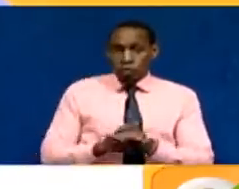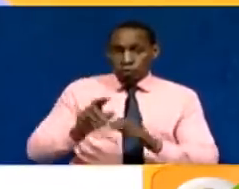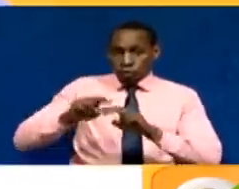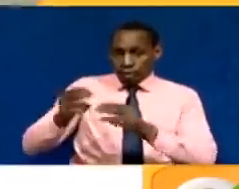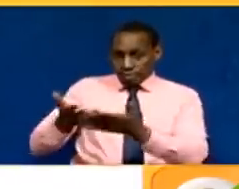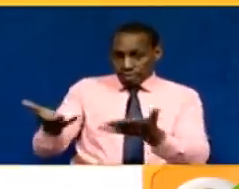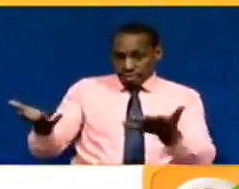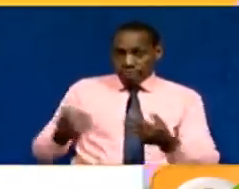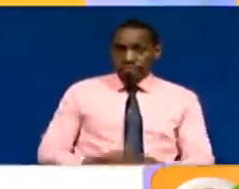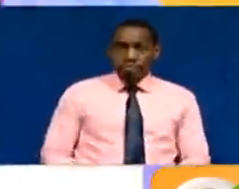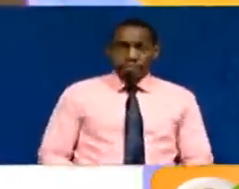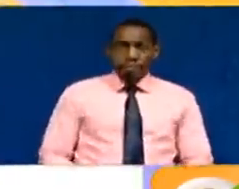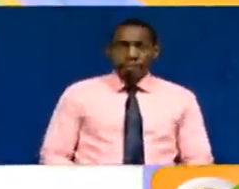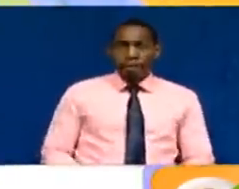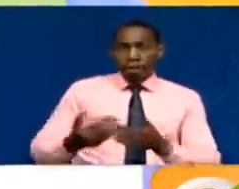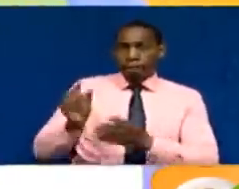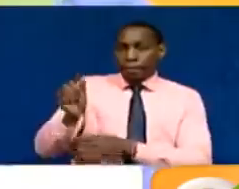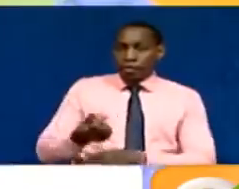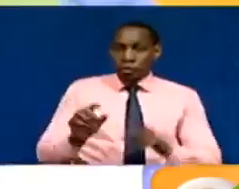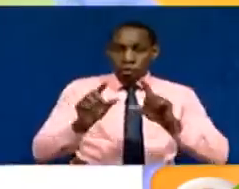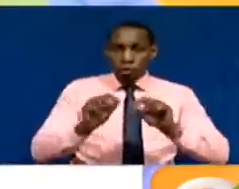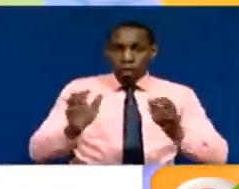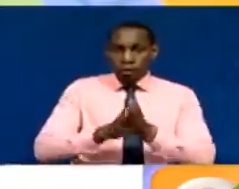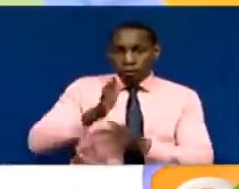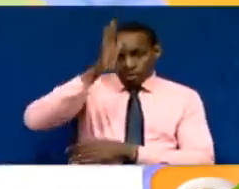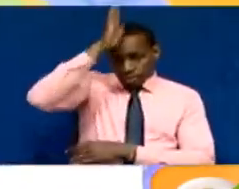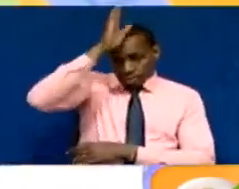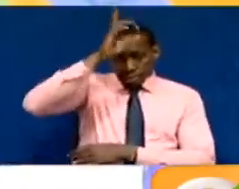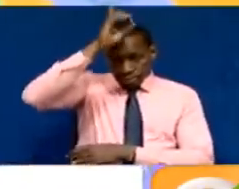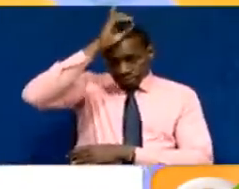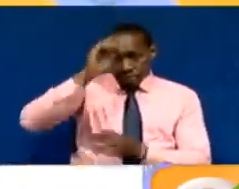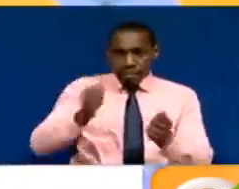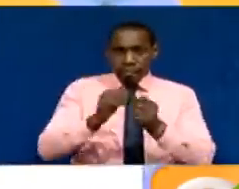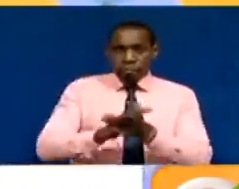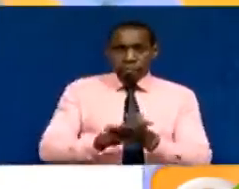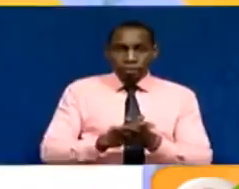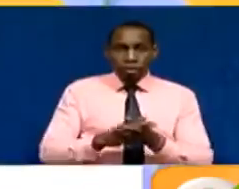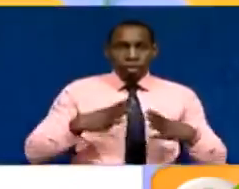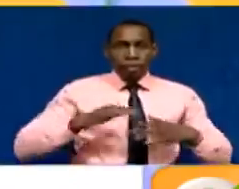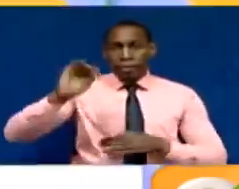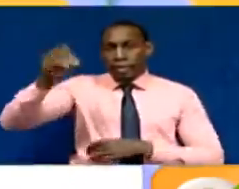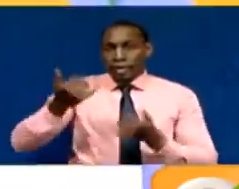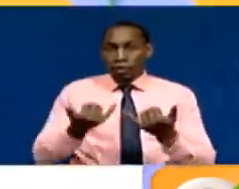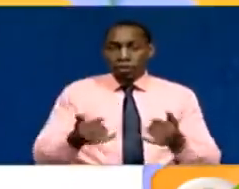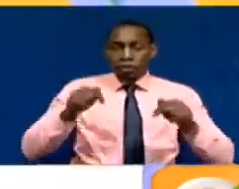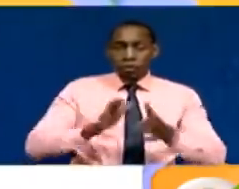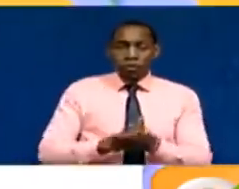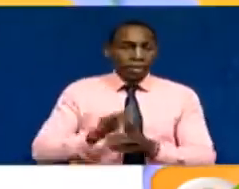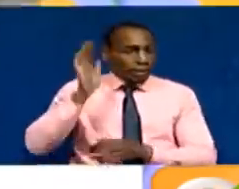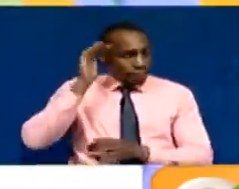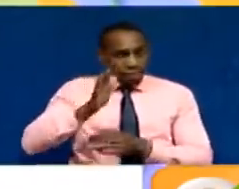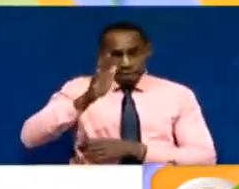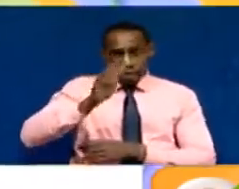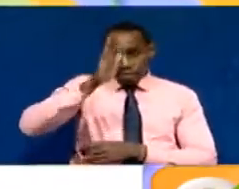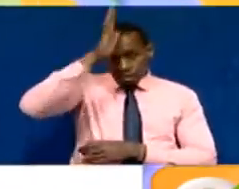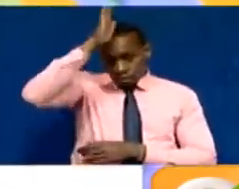sitting among us here. Aliyesema jogoo wa kijiji hawiki mjini, leo amesikia jogoo wa